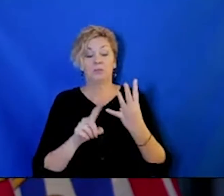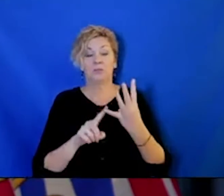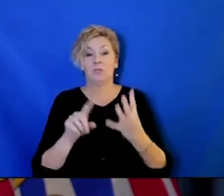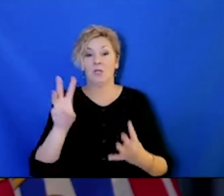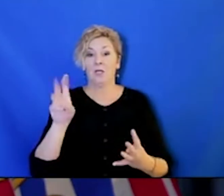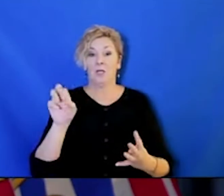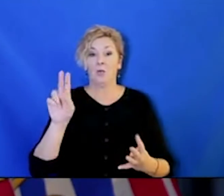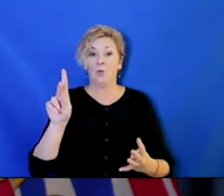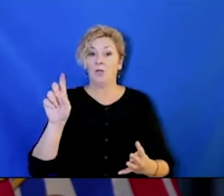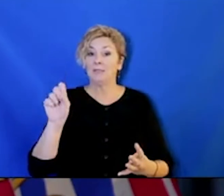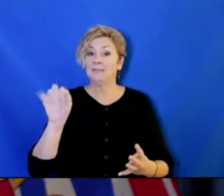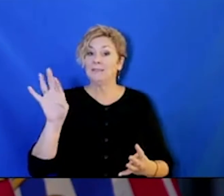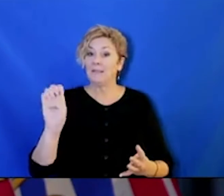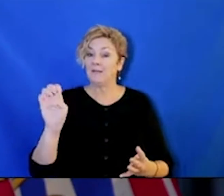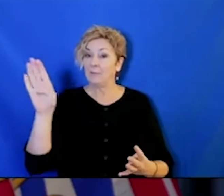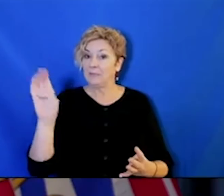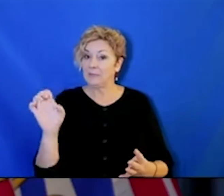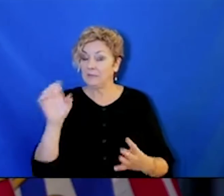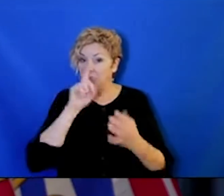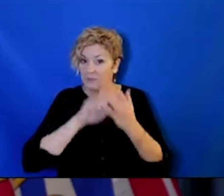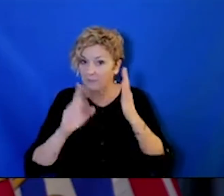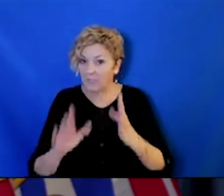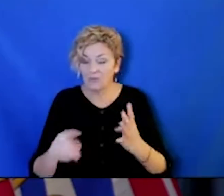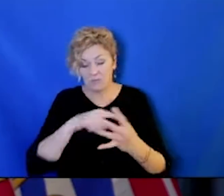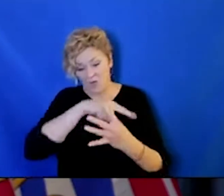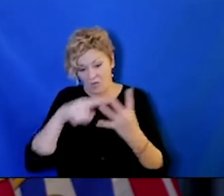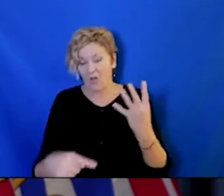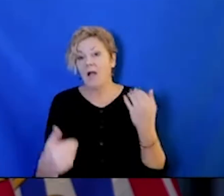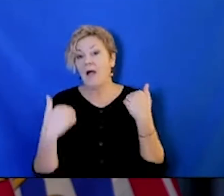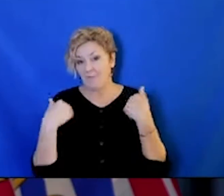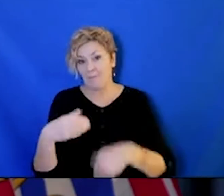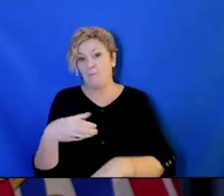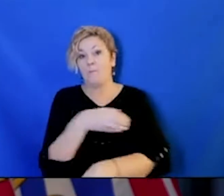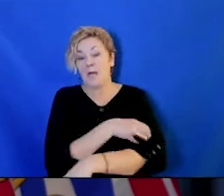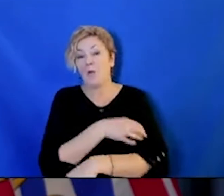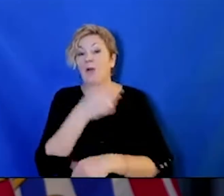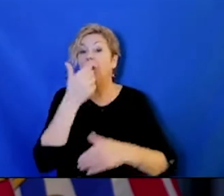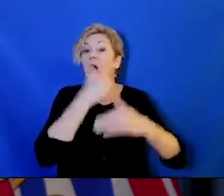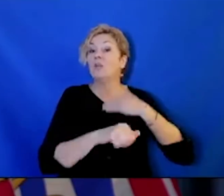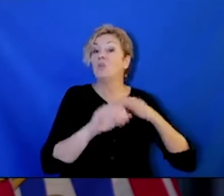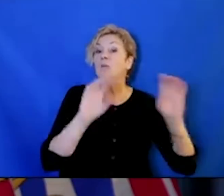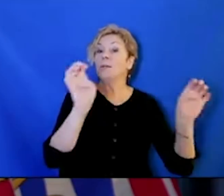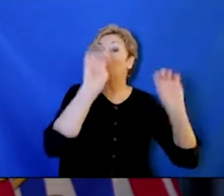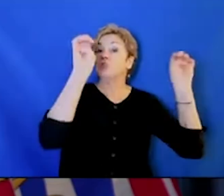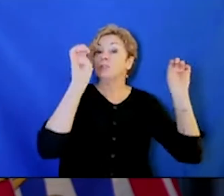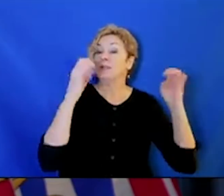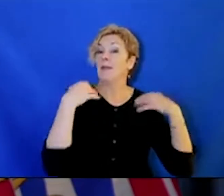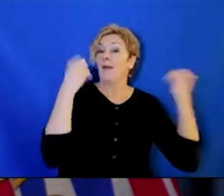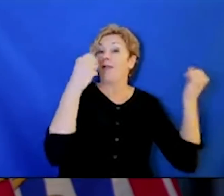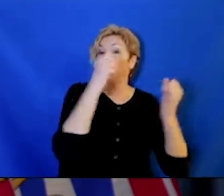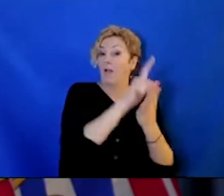inspectors, who are all able to enforce these orders. Depending on what they are. And yes, we will be having